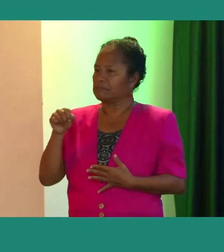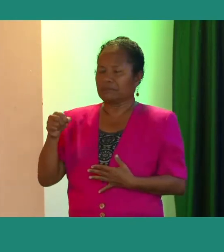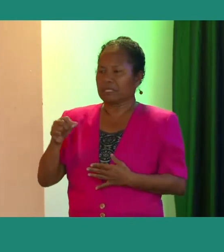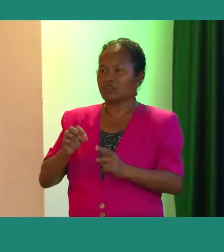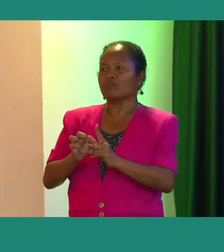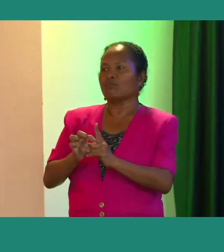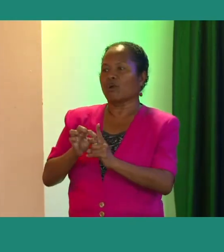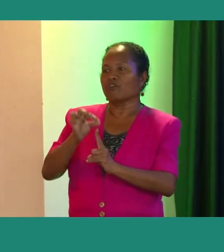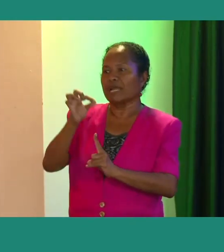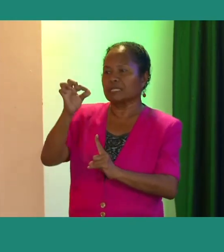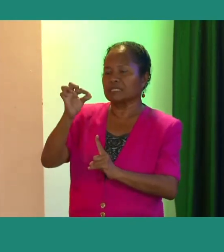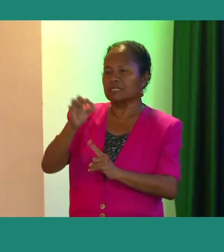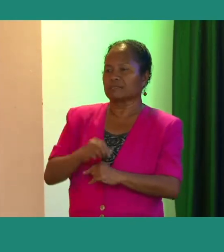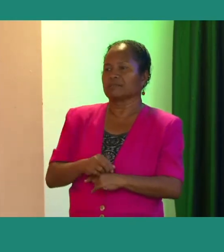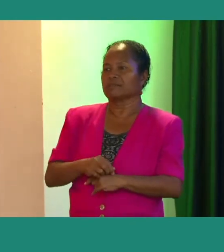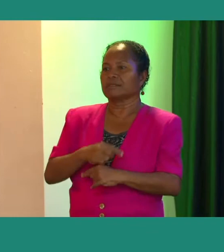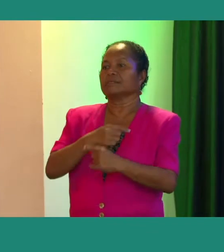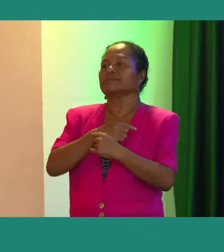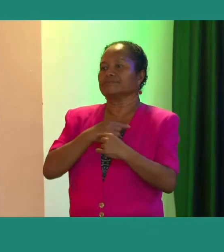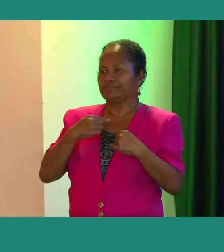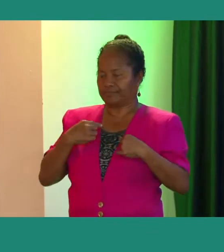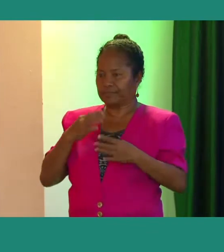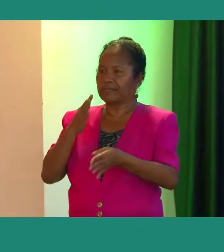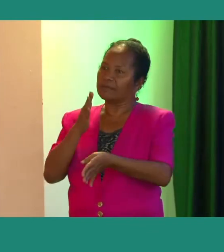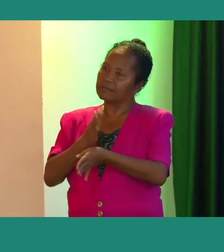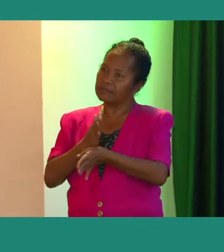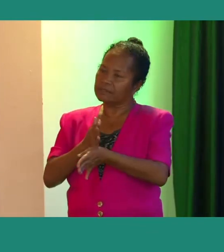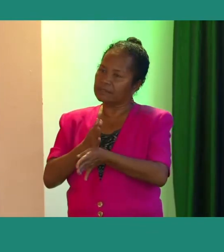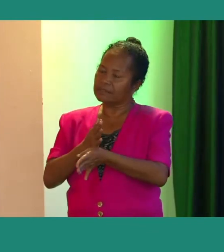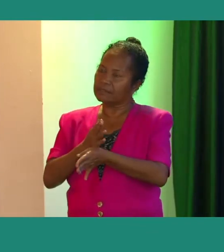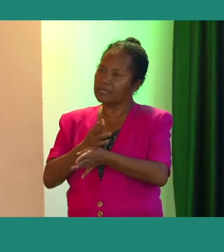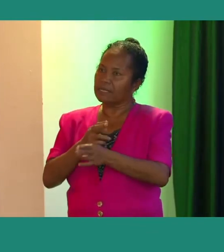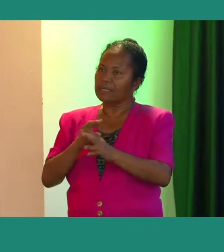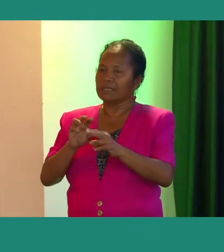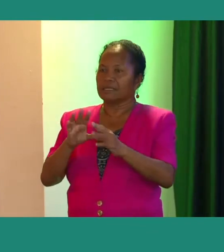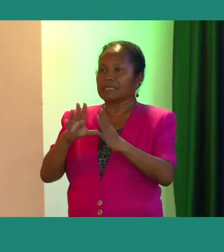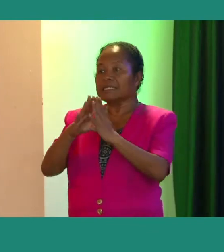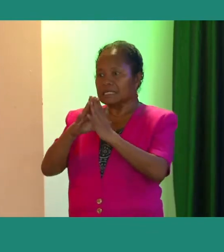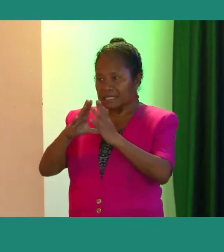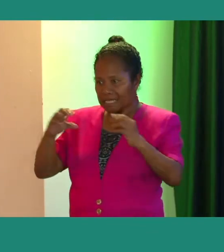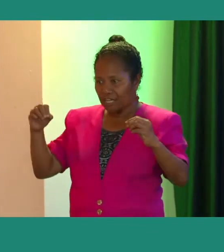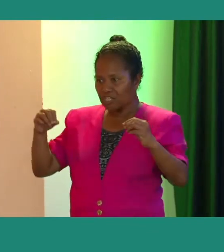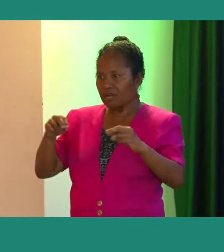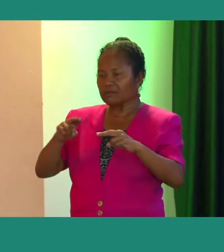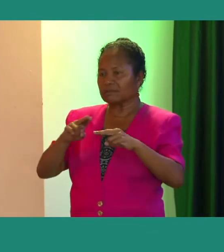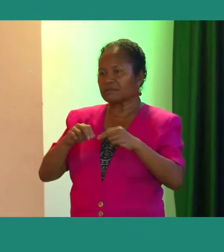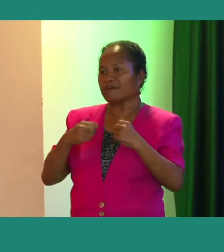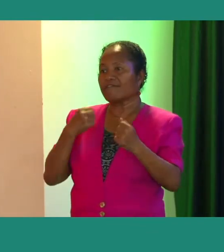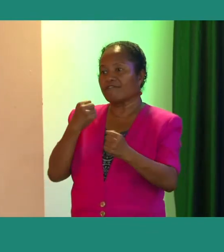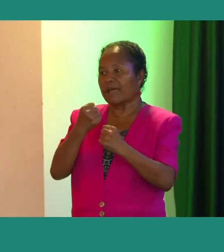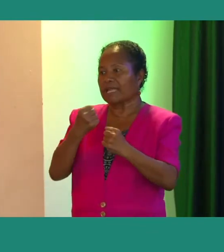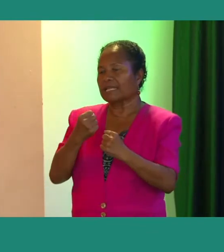positions. So we work around the family and sexual violence policy. We help companies implement that.